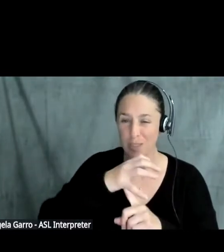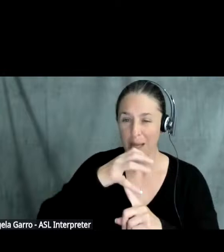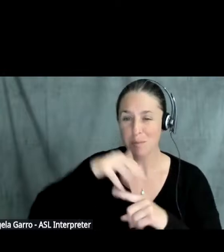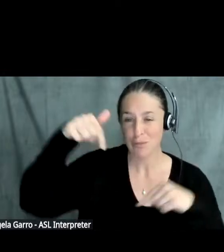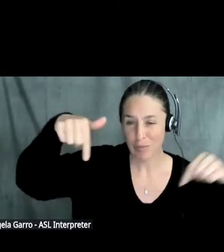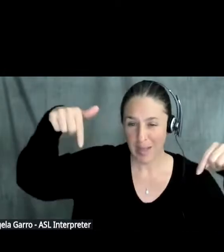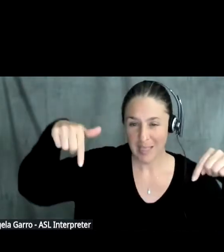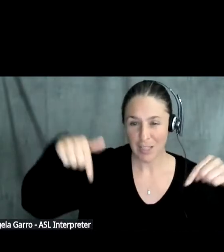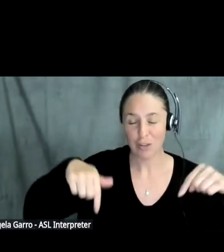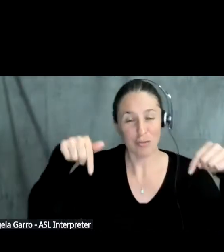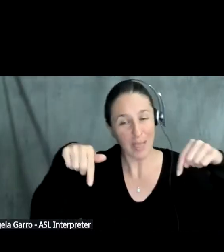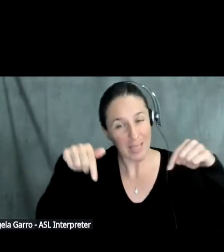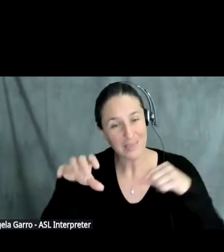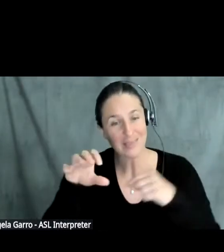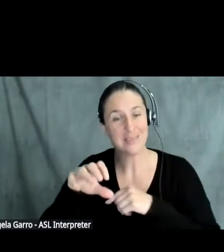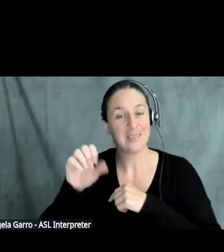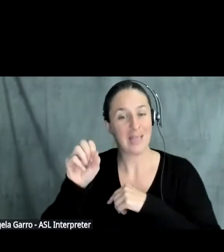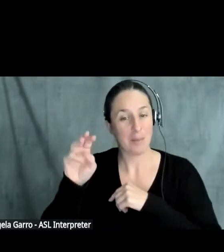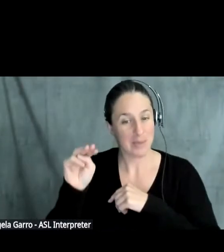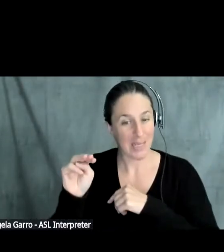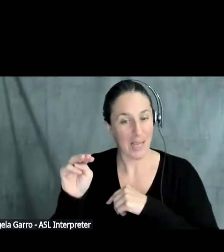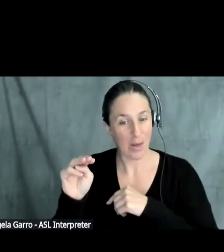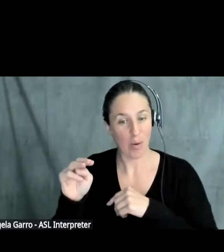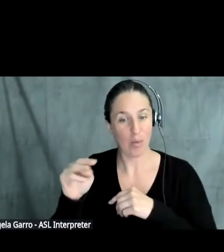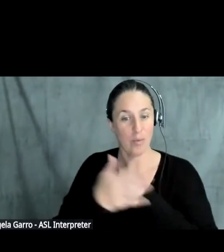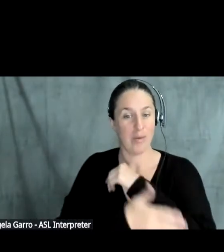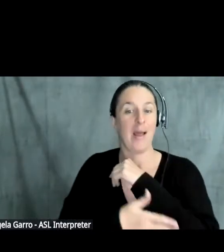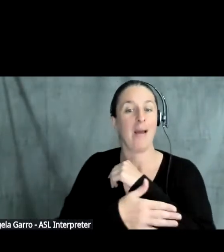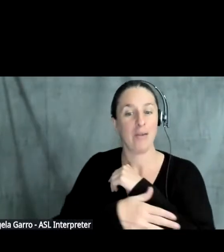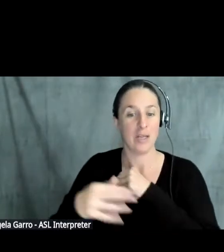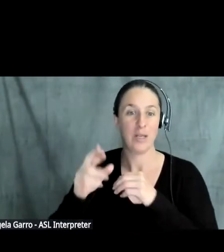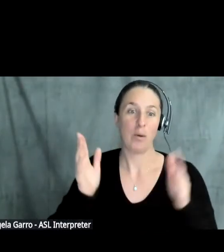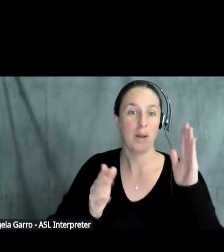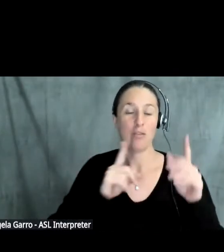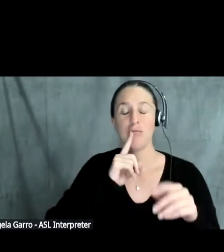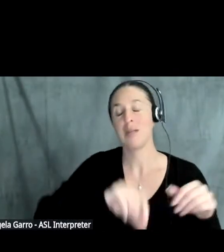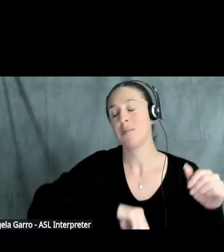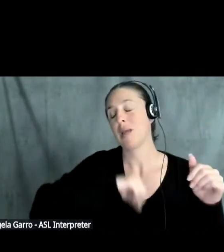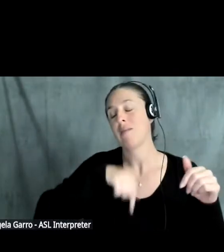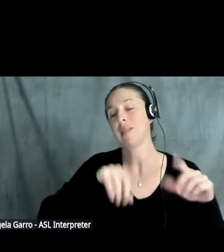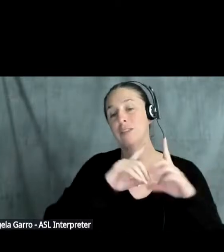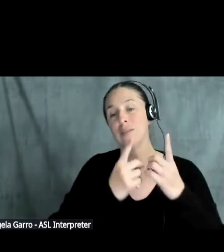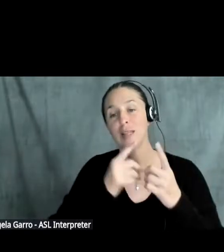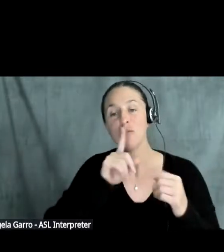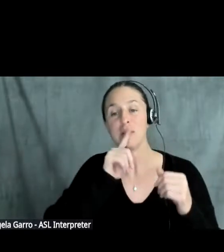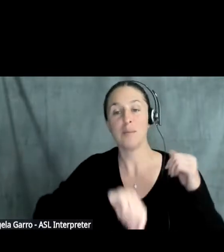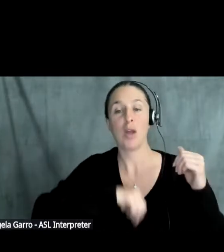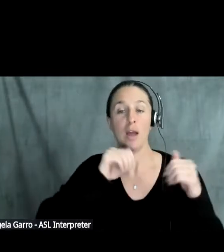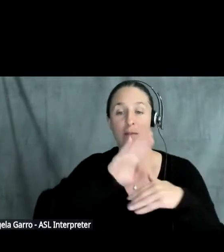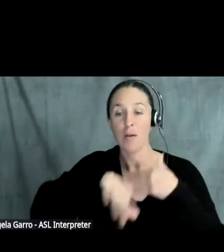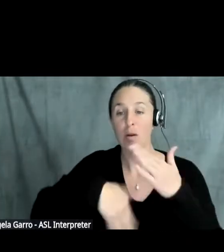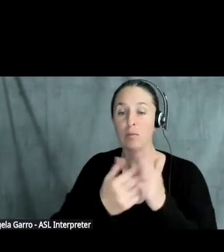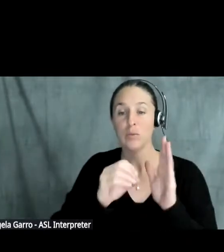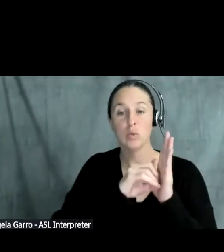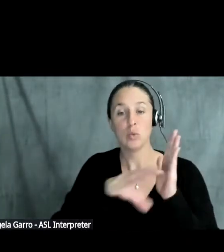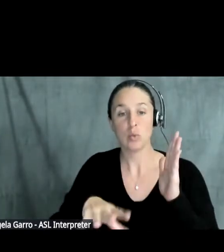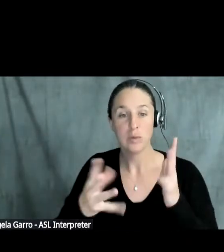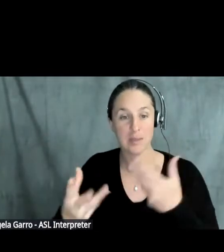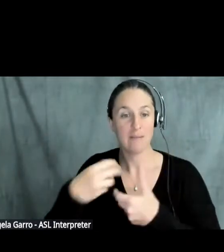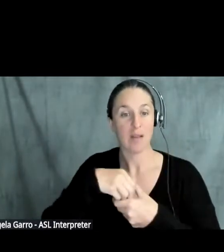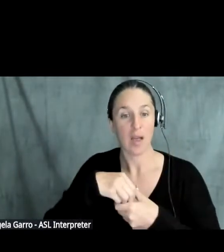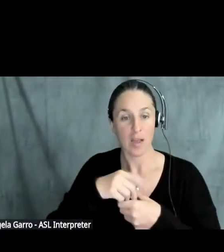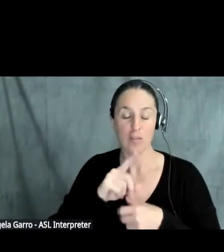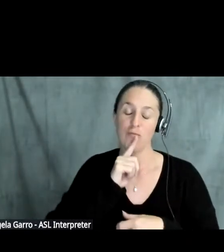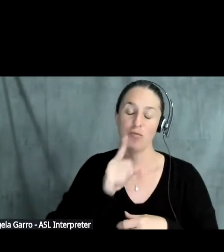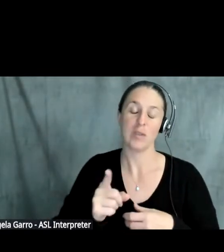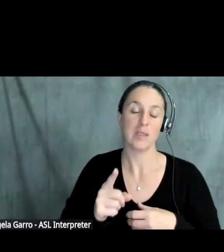of robotics. I mean, I'm really proud of this district. I'm really proud of all the students involved in that robotics